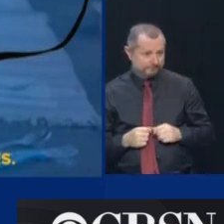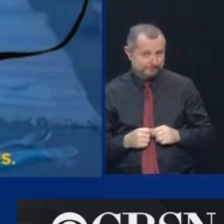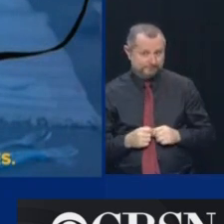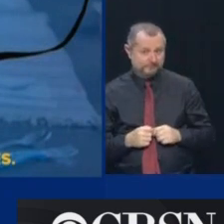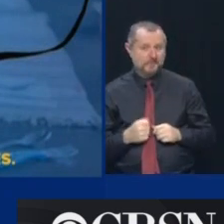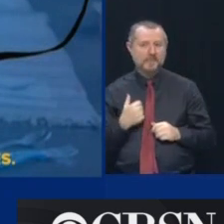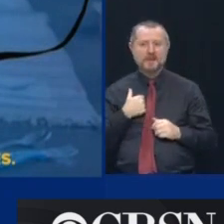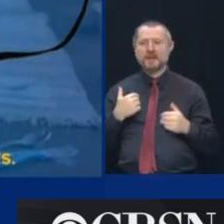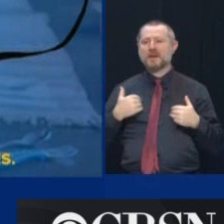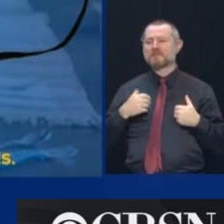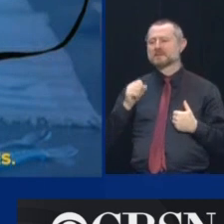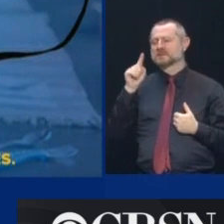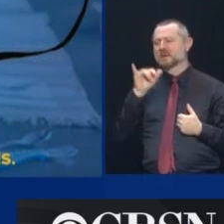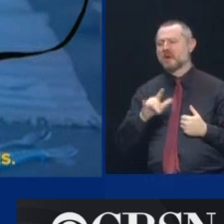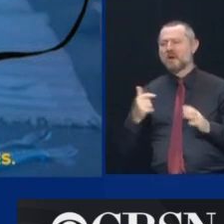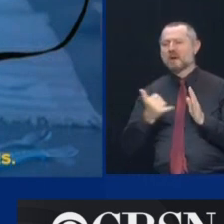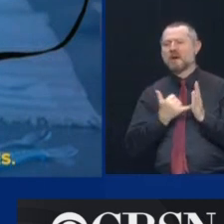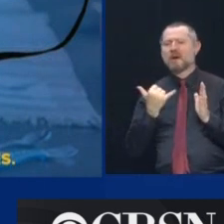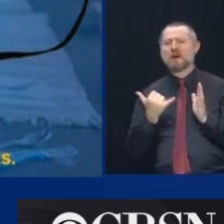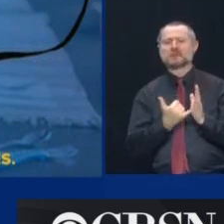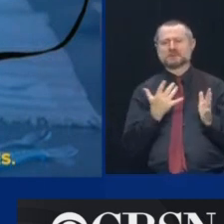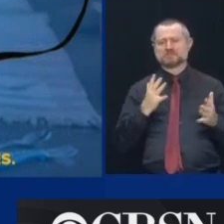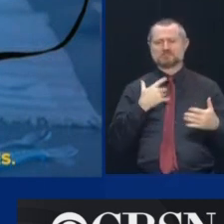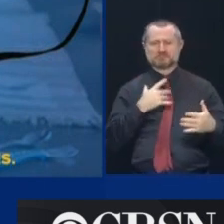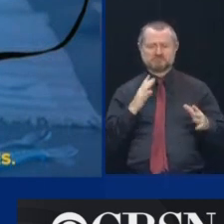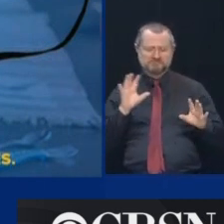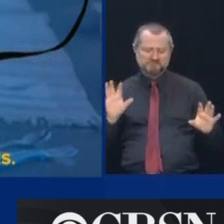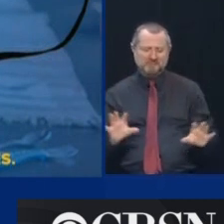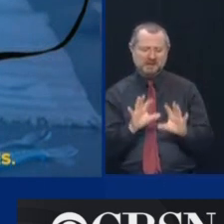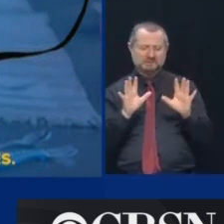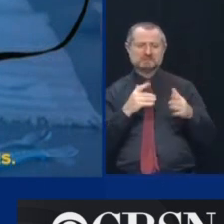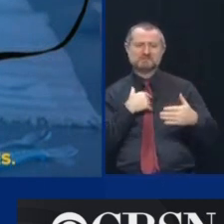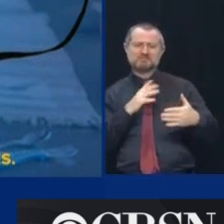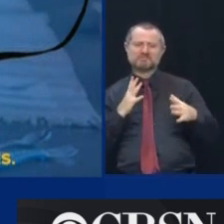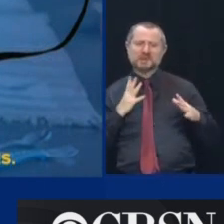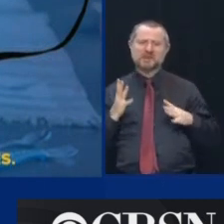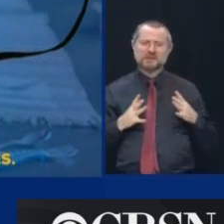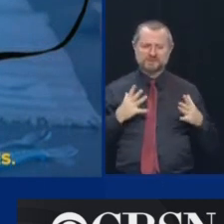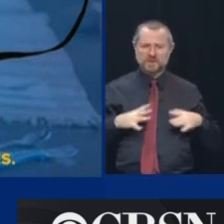style, fashion capital of the world. We have style.